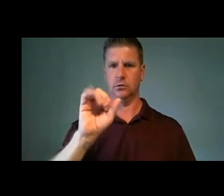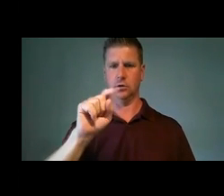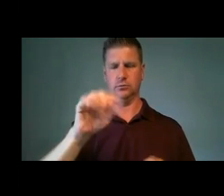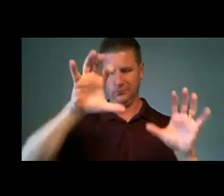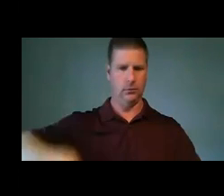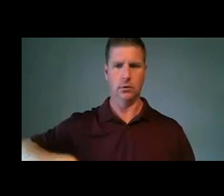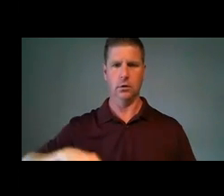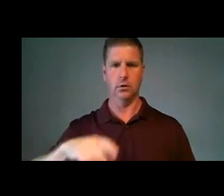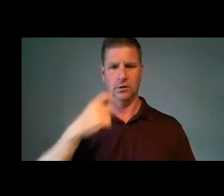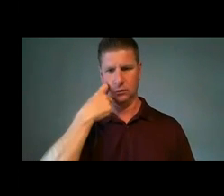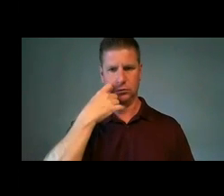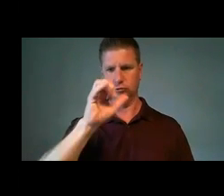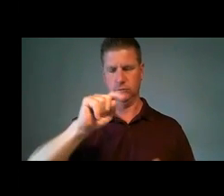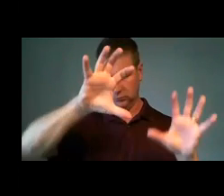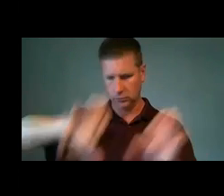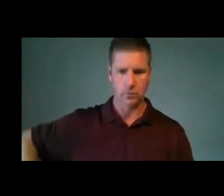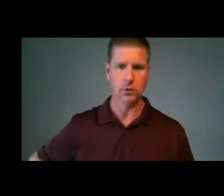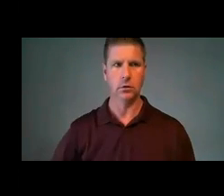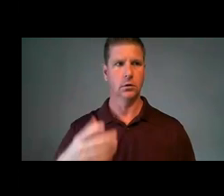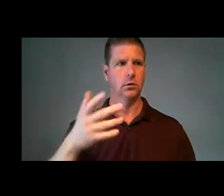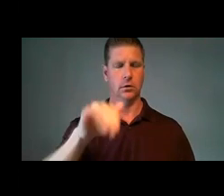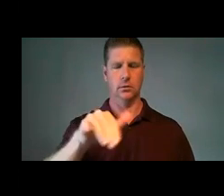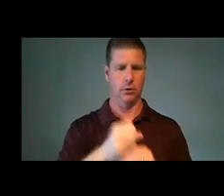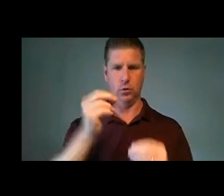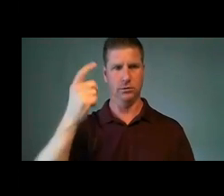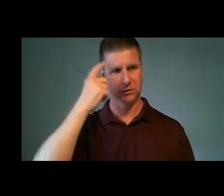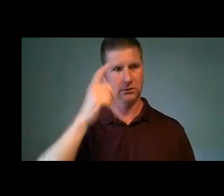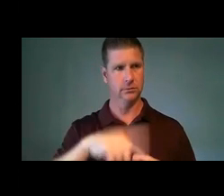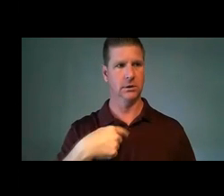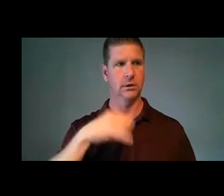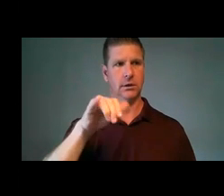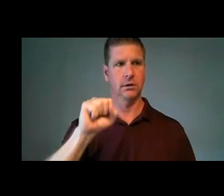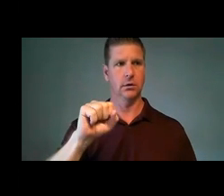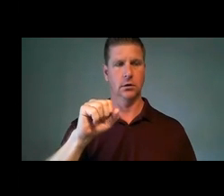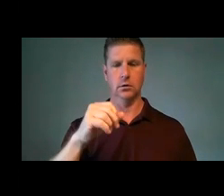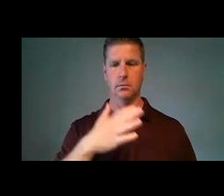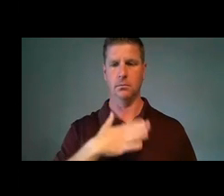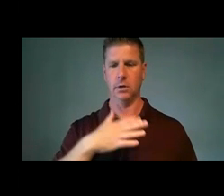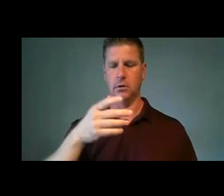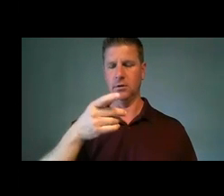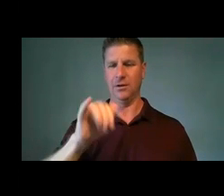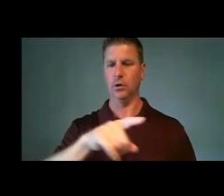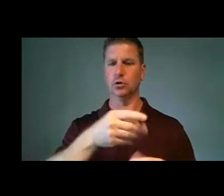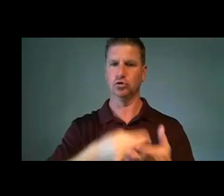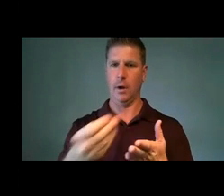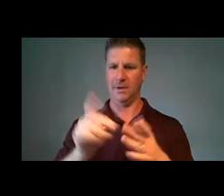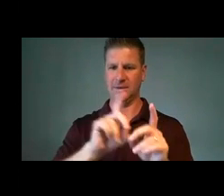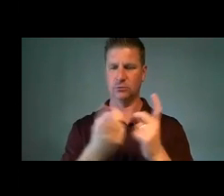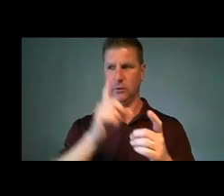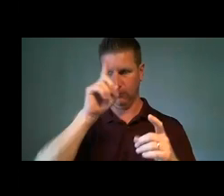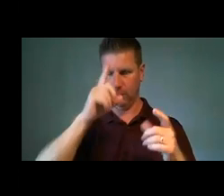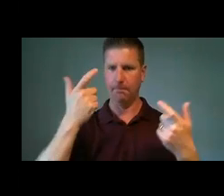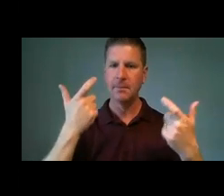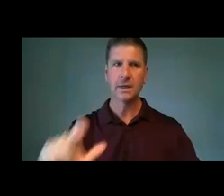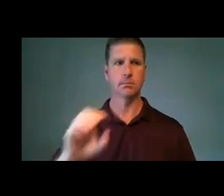they just tore down, which made no sense to me, is that it was the principal shopping district for a large